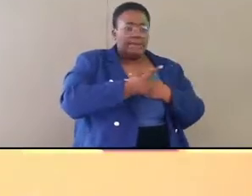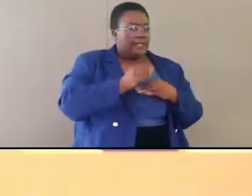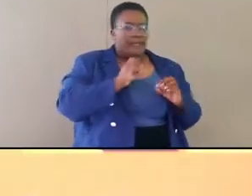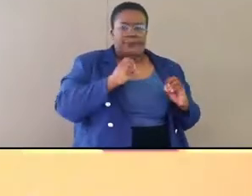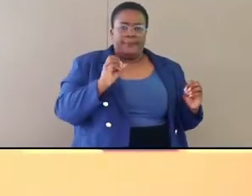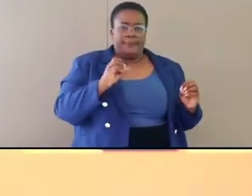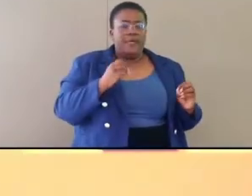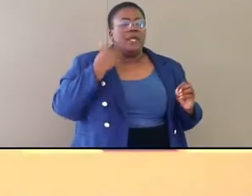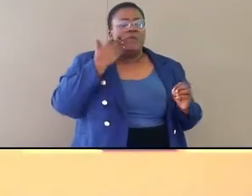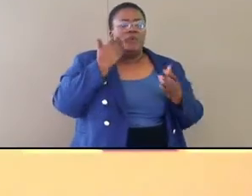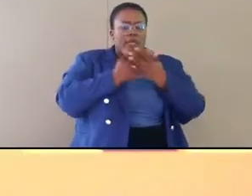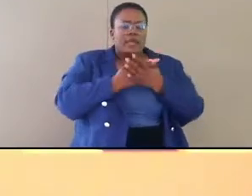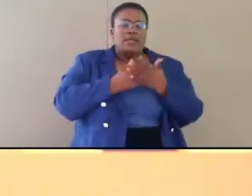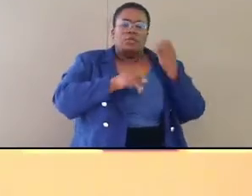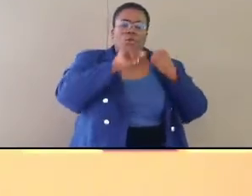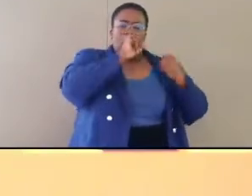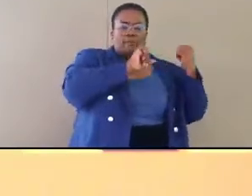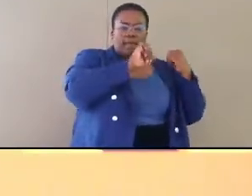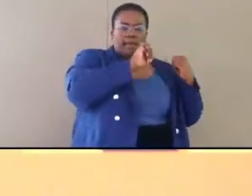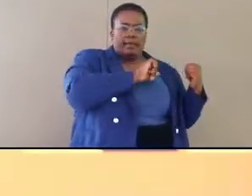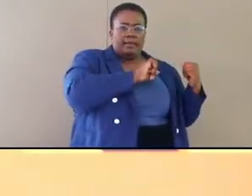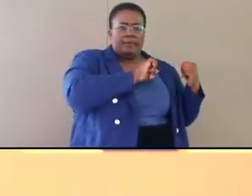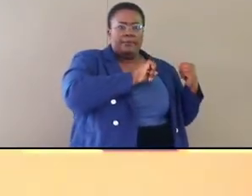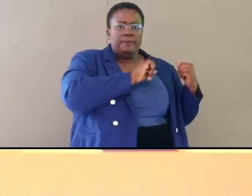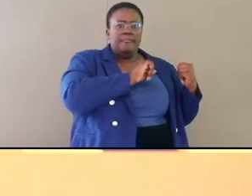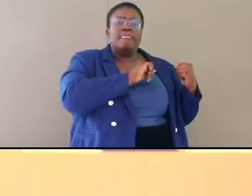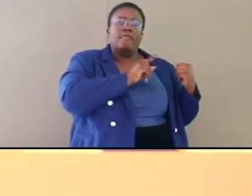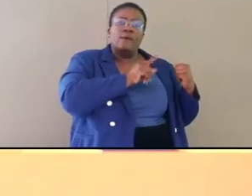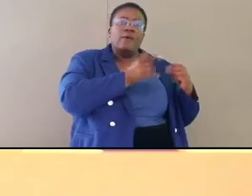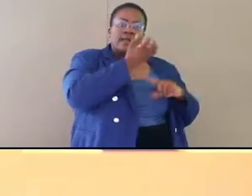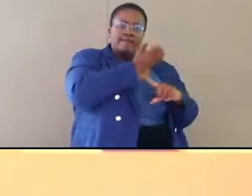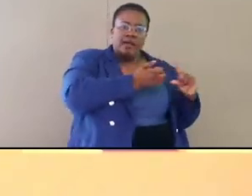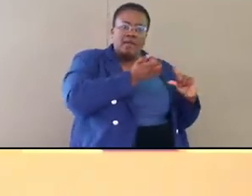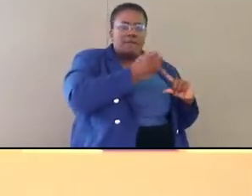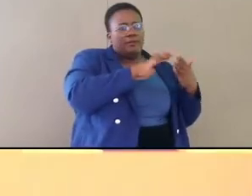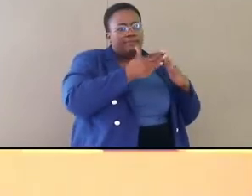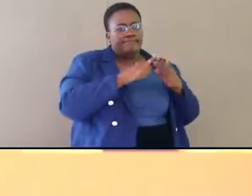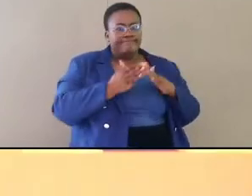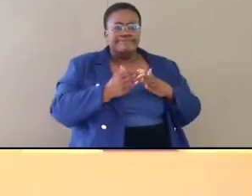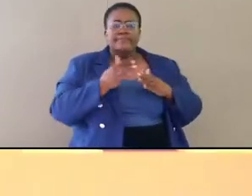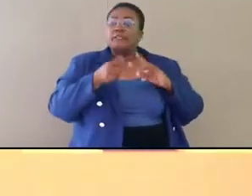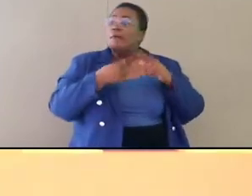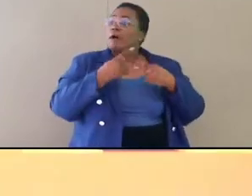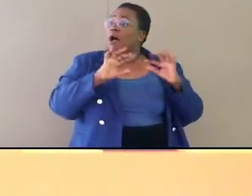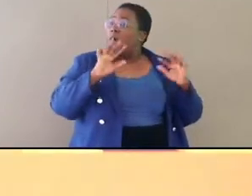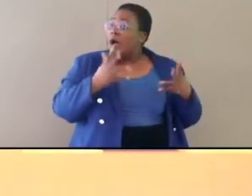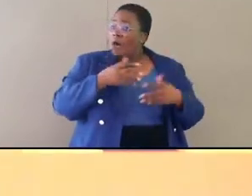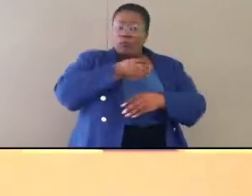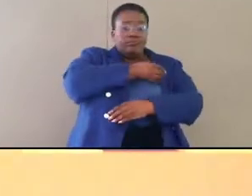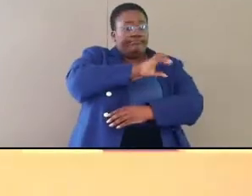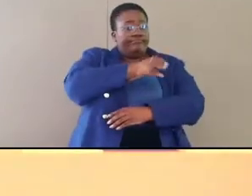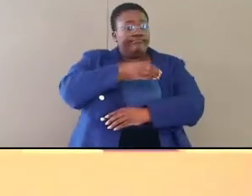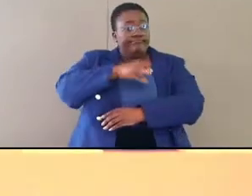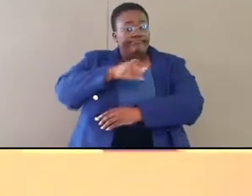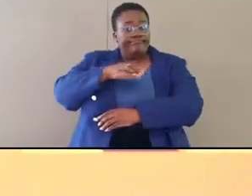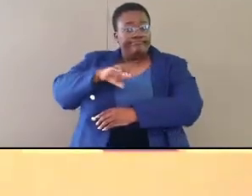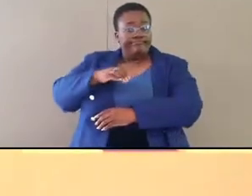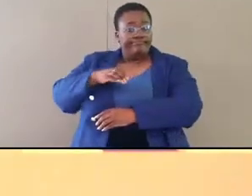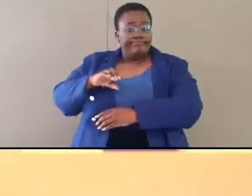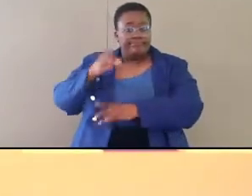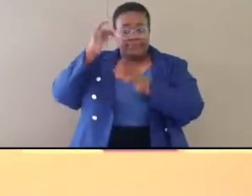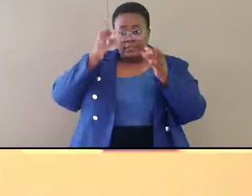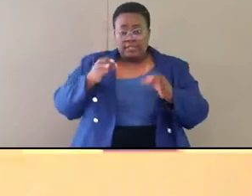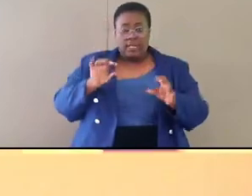then take it back and say creation of a conducive environment for communities about empowering them to have the right decision I'm like